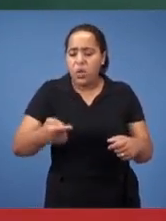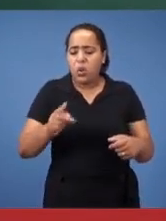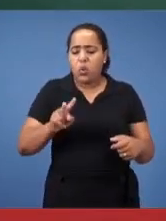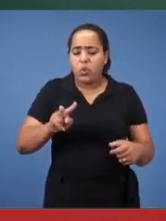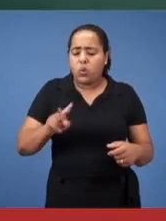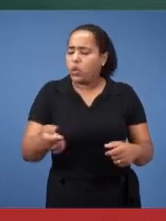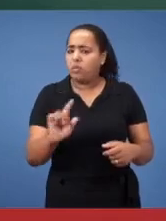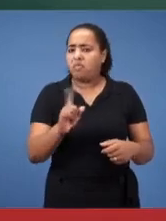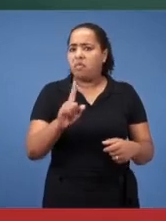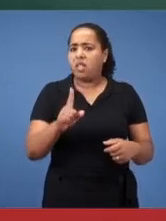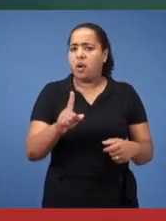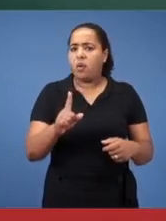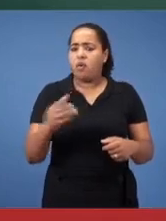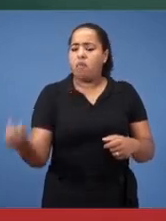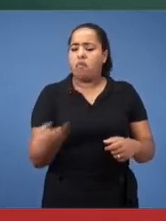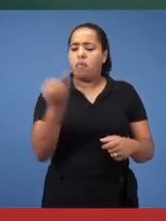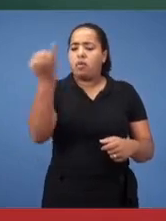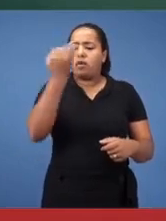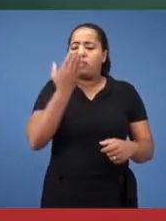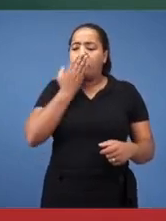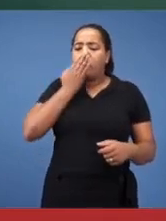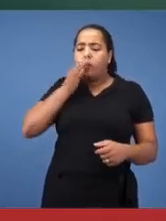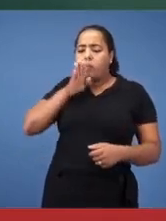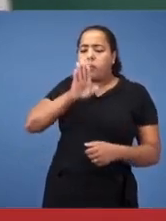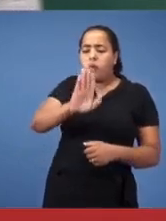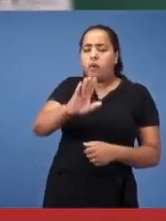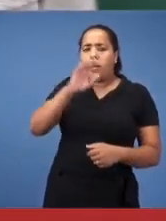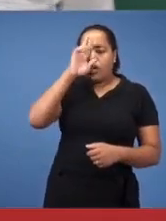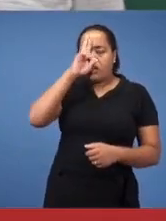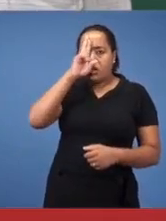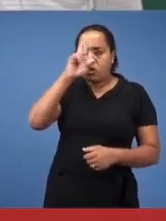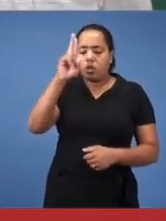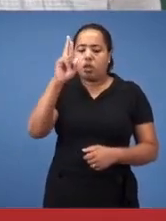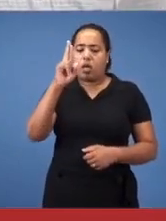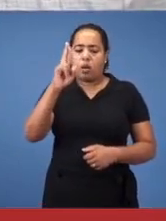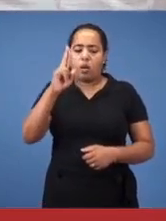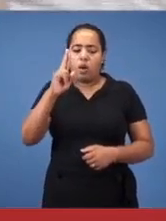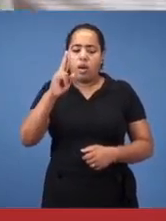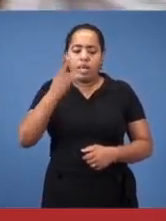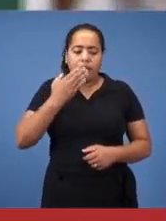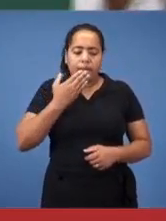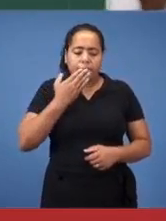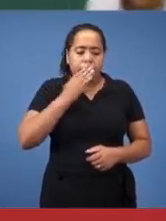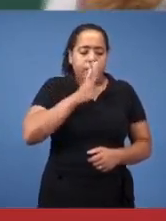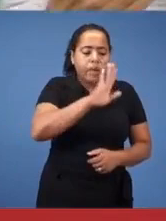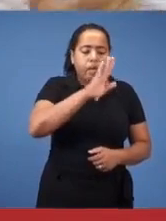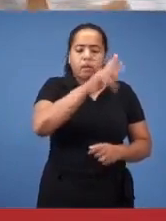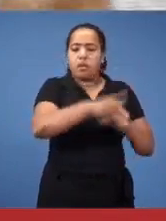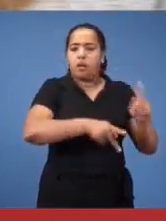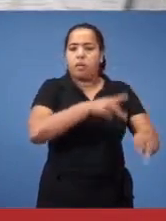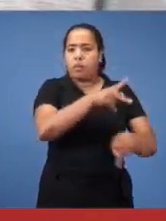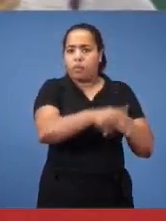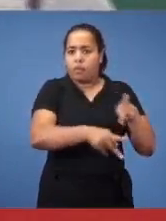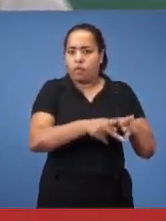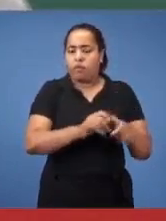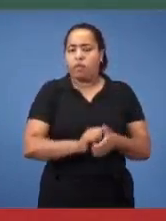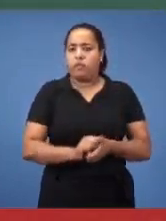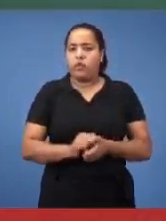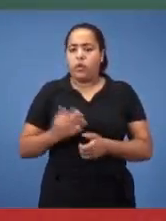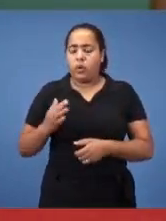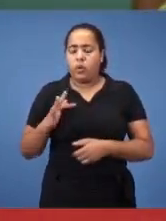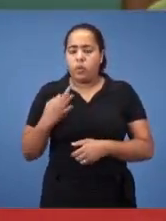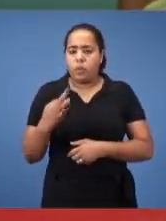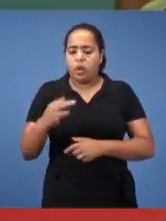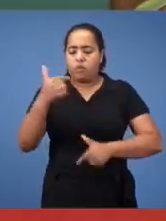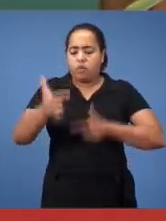if you need 1,000, 2,000. What matters is that God is fulfilling his promise to his people. And the soon